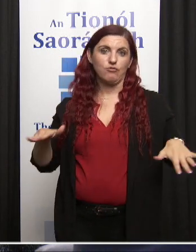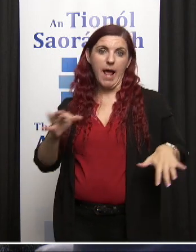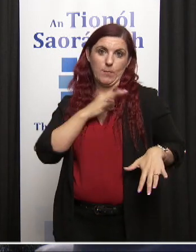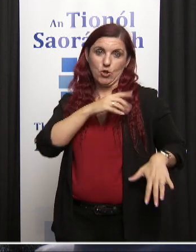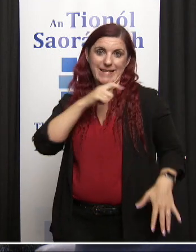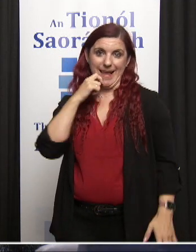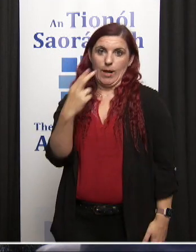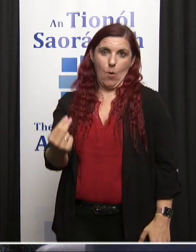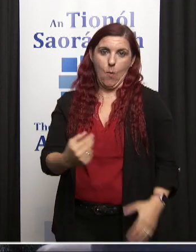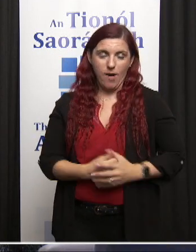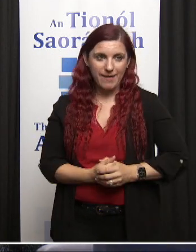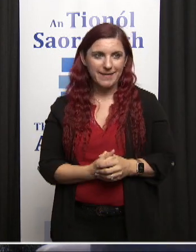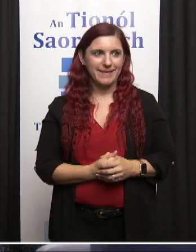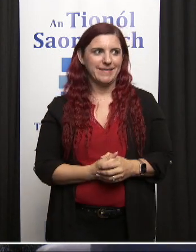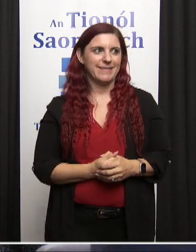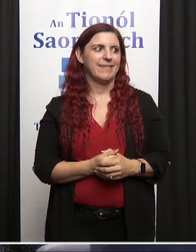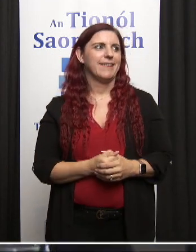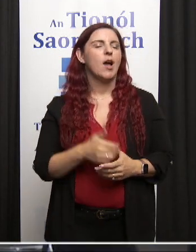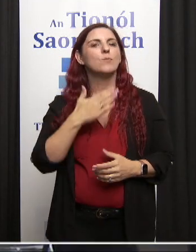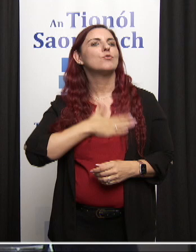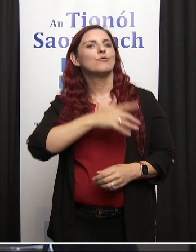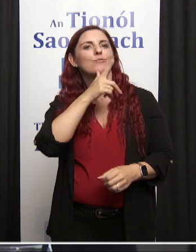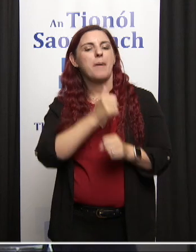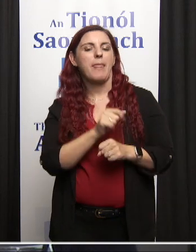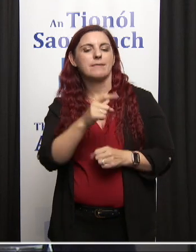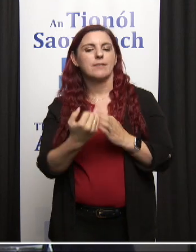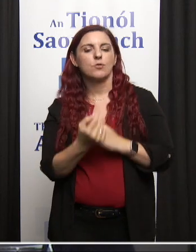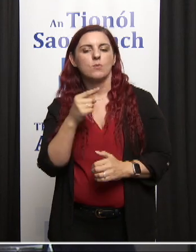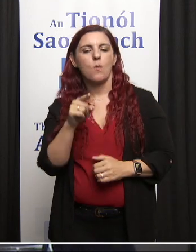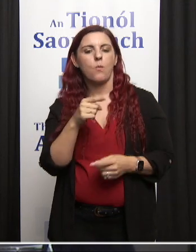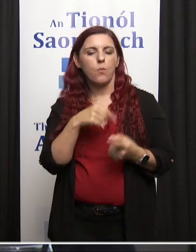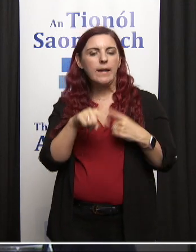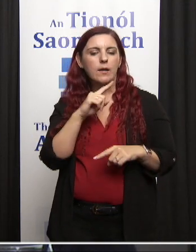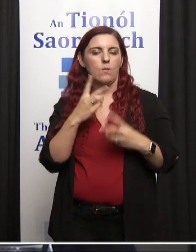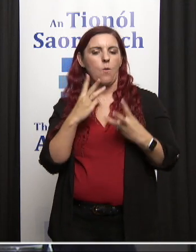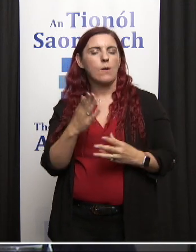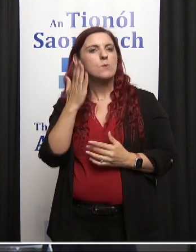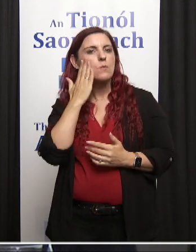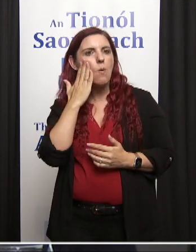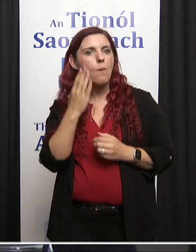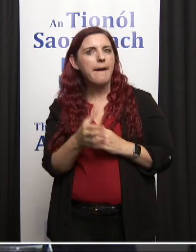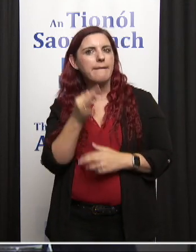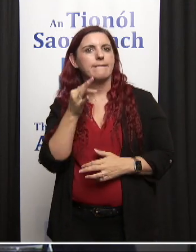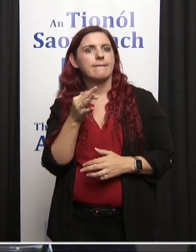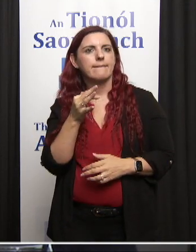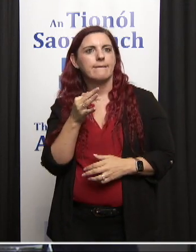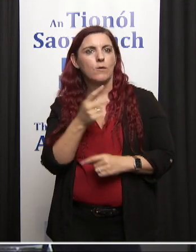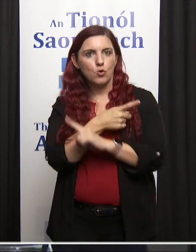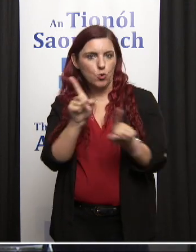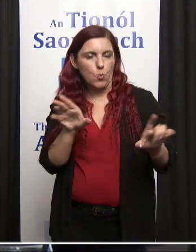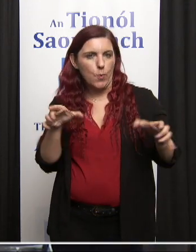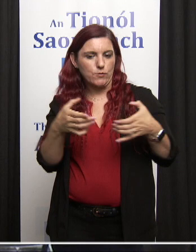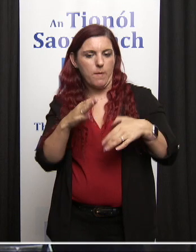it. So, just on the issue, we wanted to know whether you as a group would be